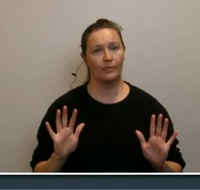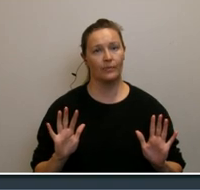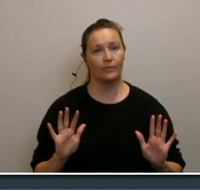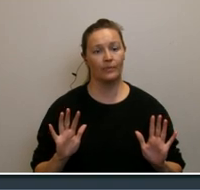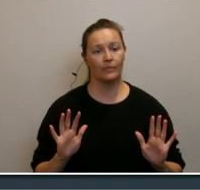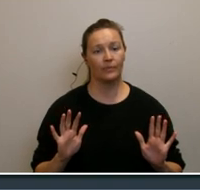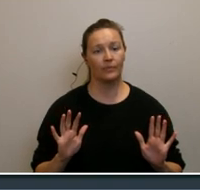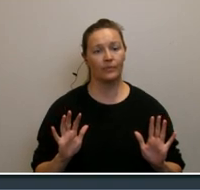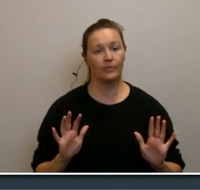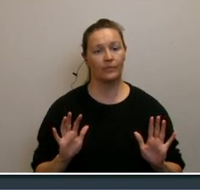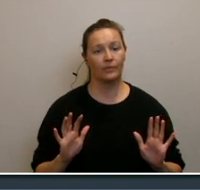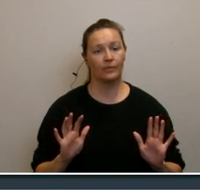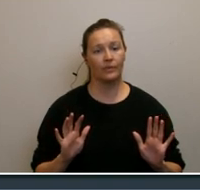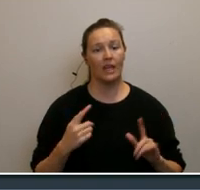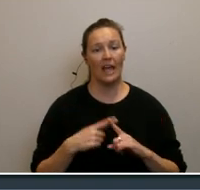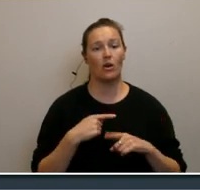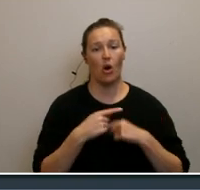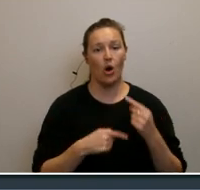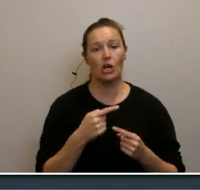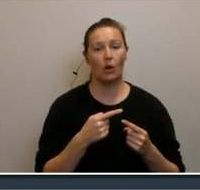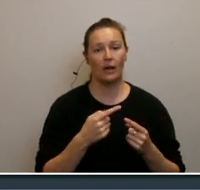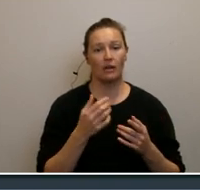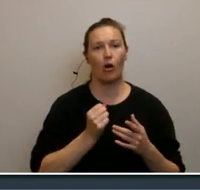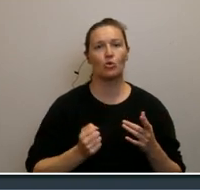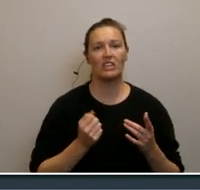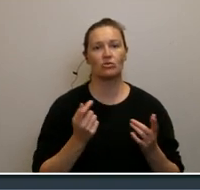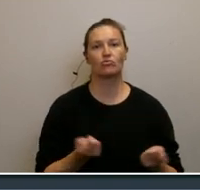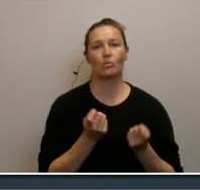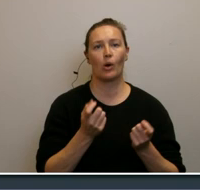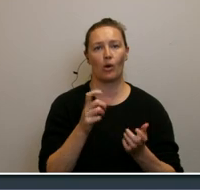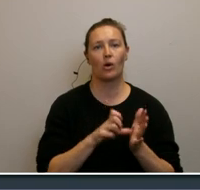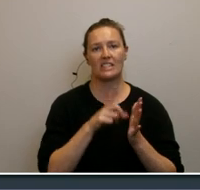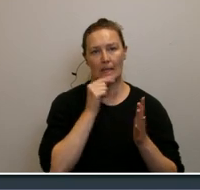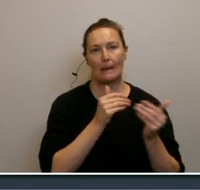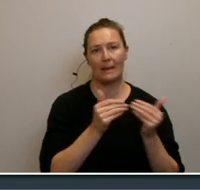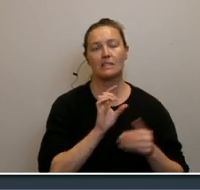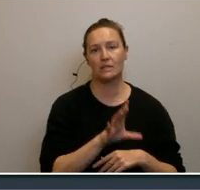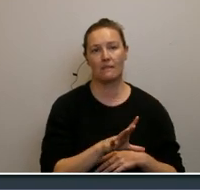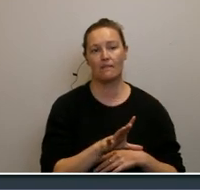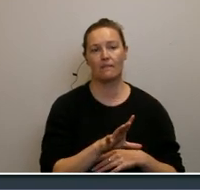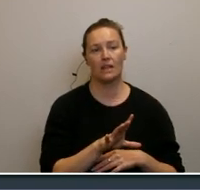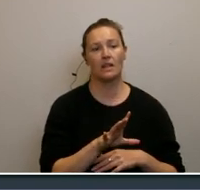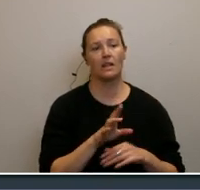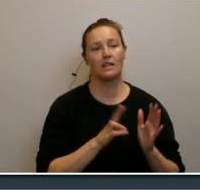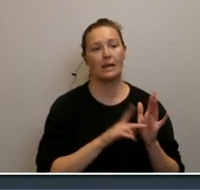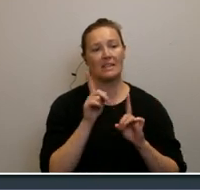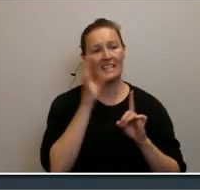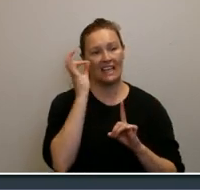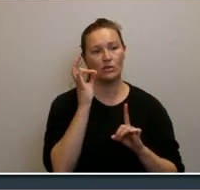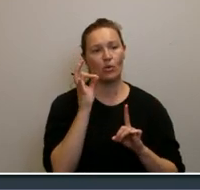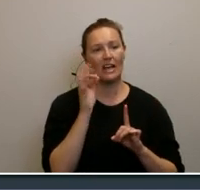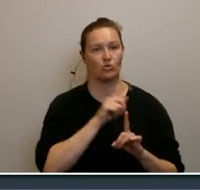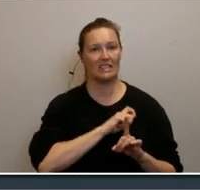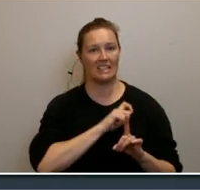that continuing operational costs can be well managed. The Napier City Council are trustees of this memorial, and